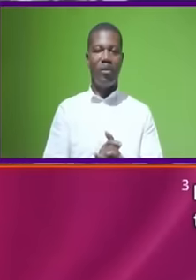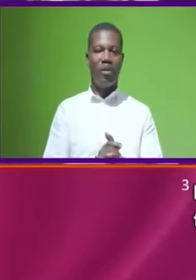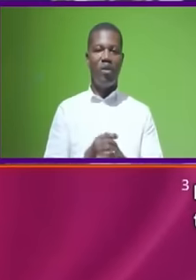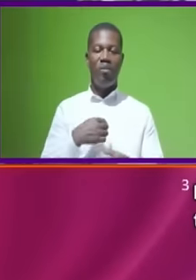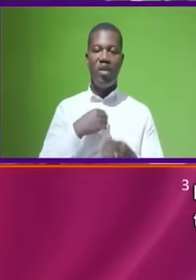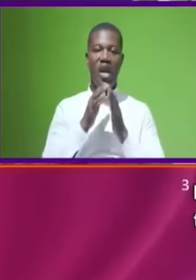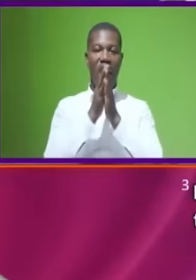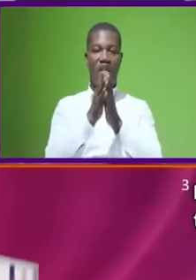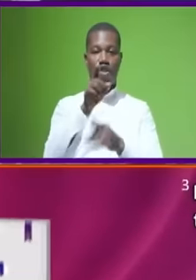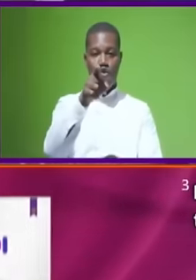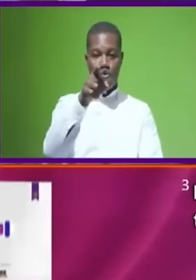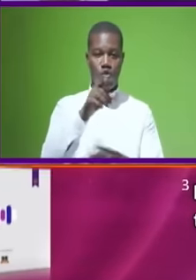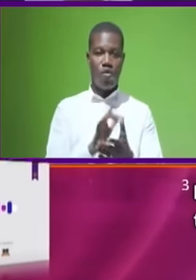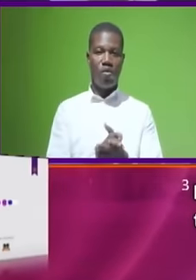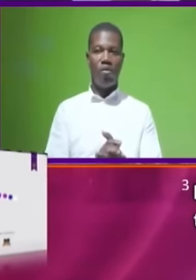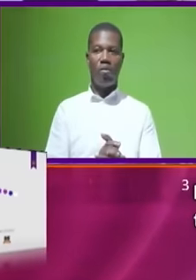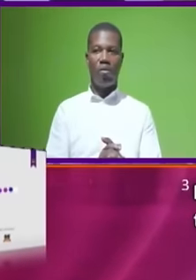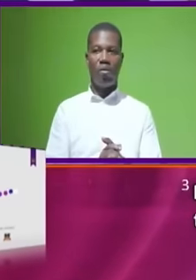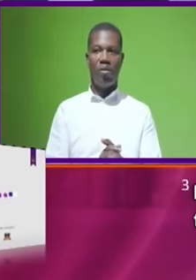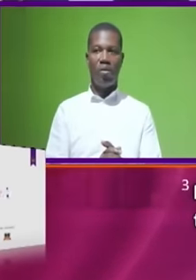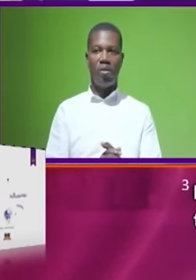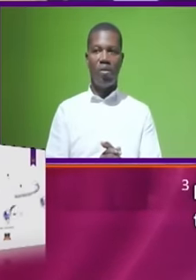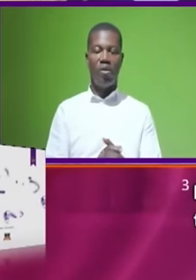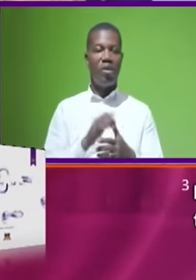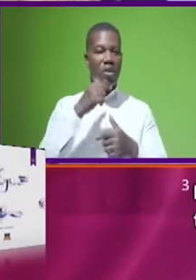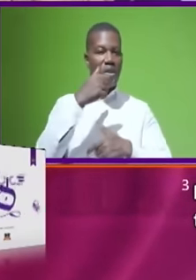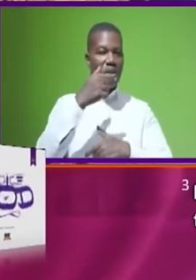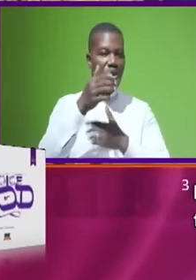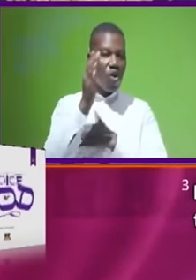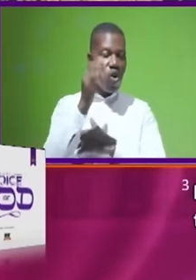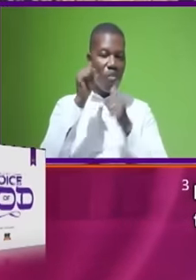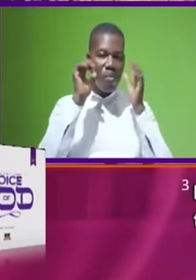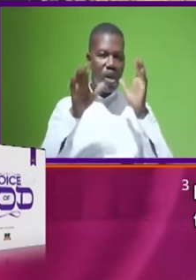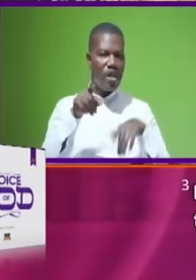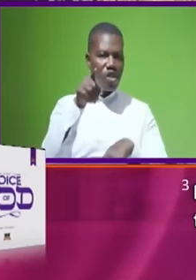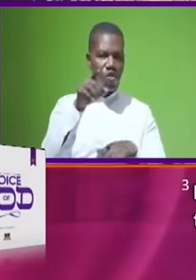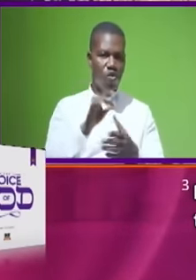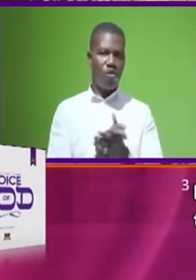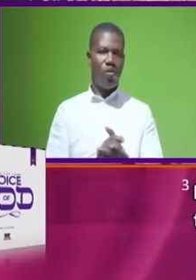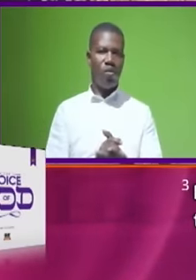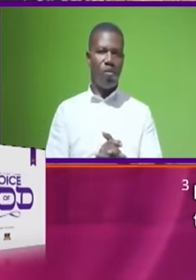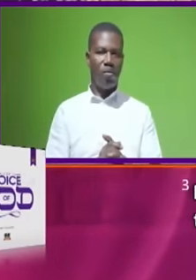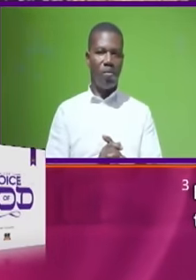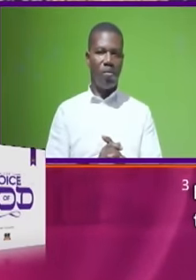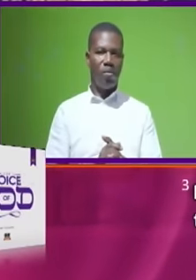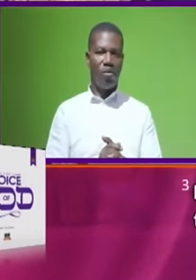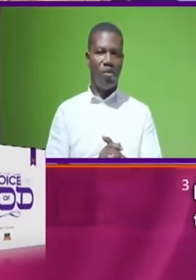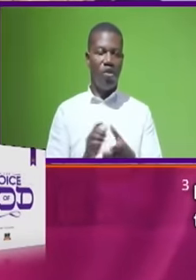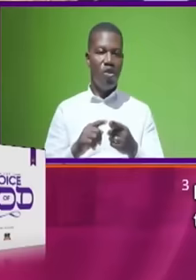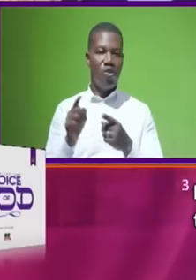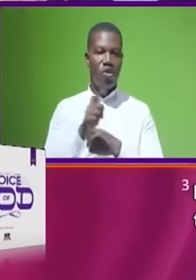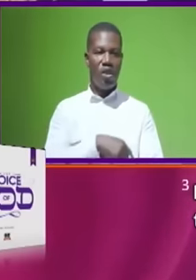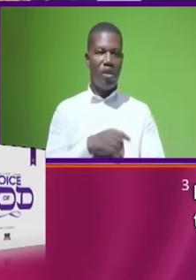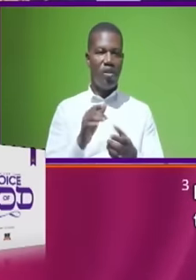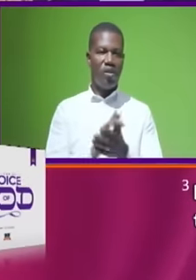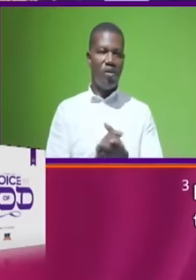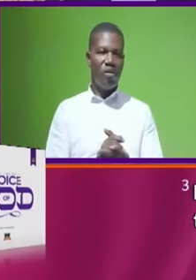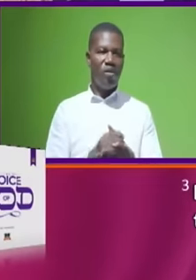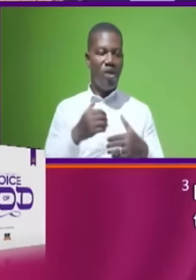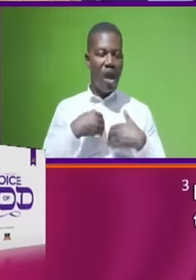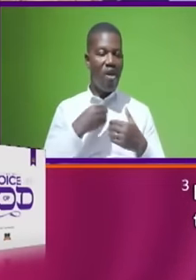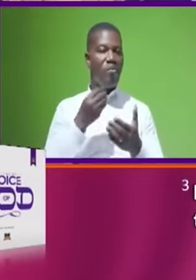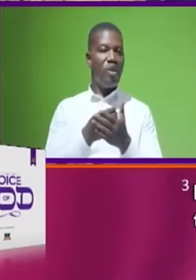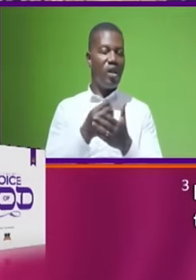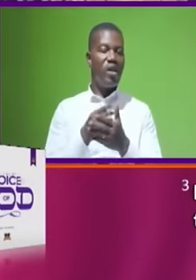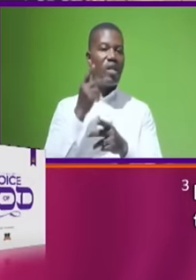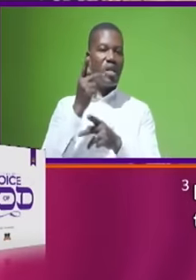so. I am asking you. Adum Nyami has blessed you and now what big thing? Who will be the